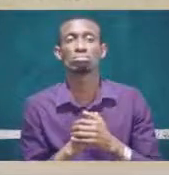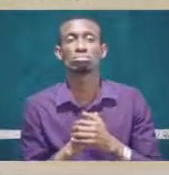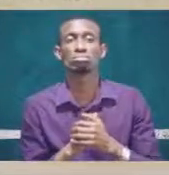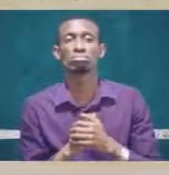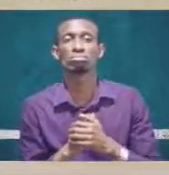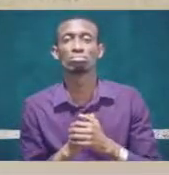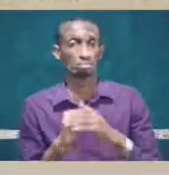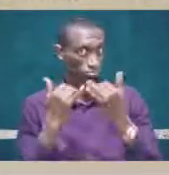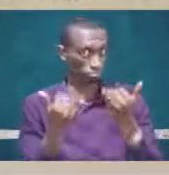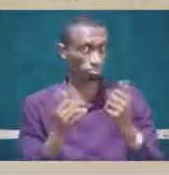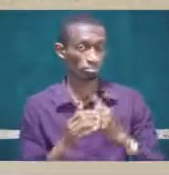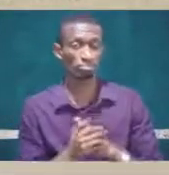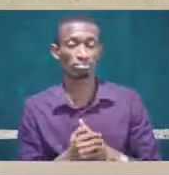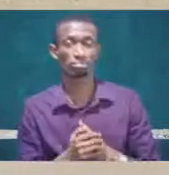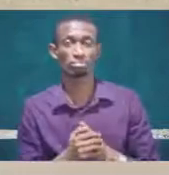Now,